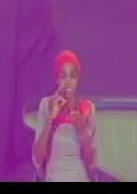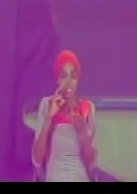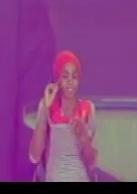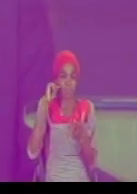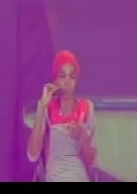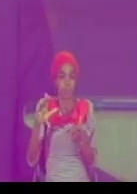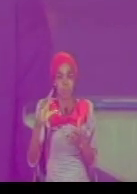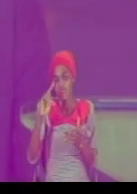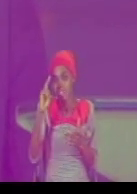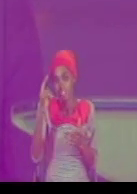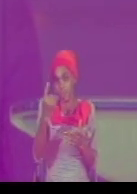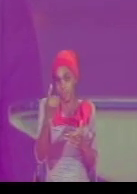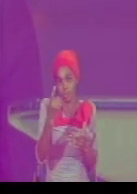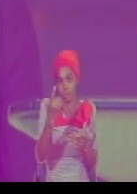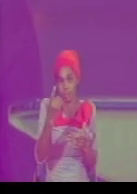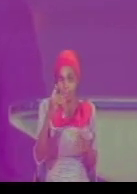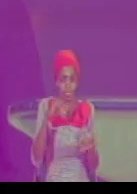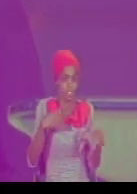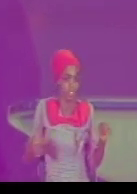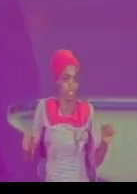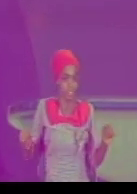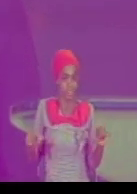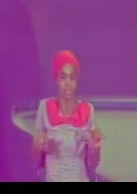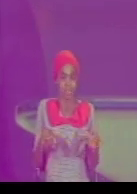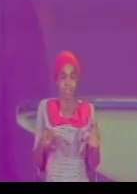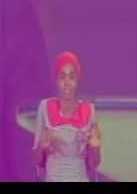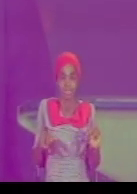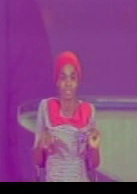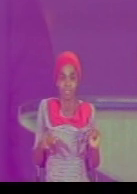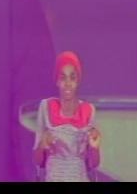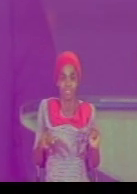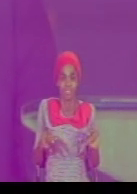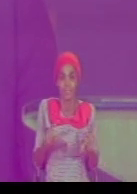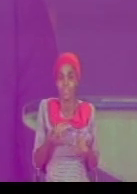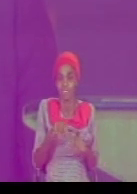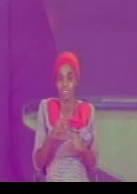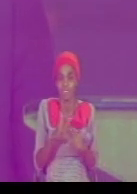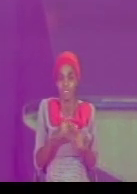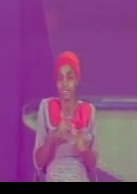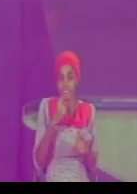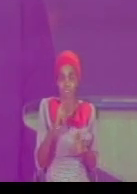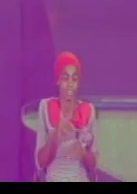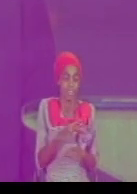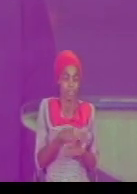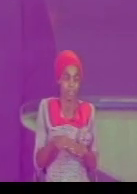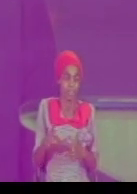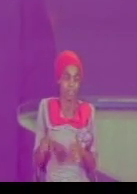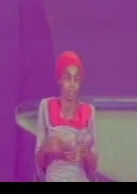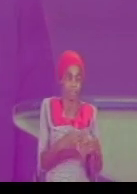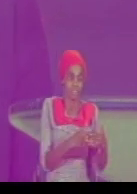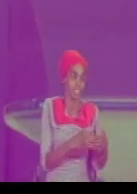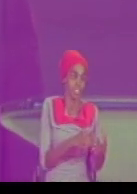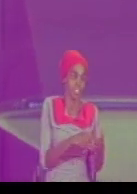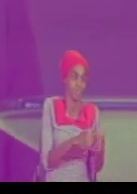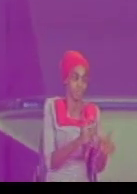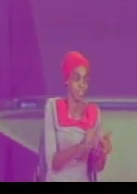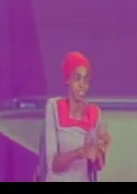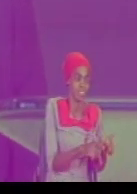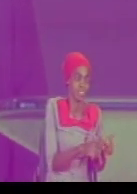them, don't throw your body like that. Don't get near to that person like that. That one will